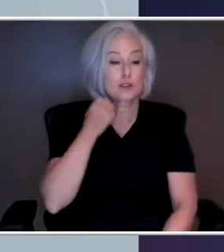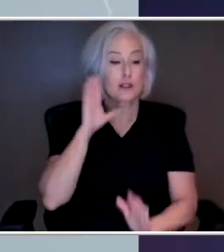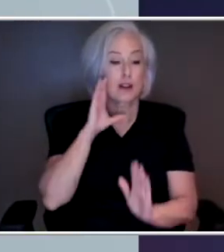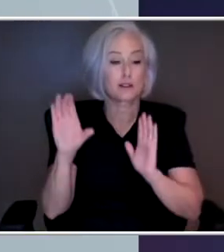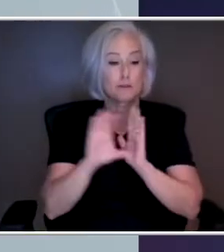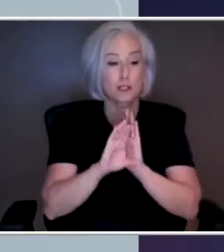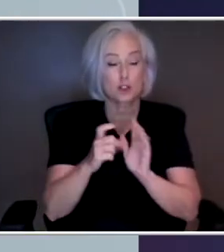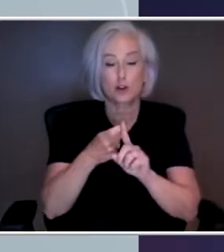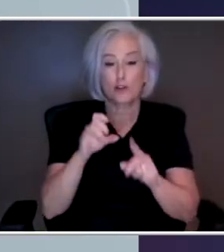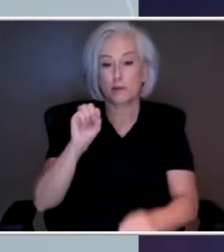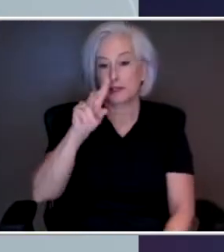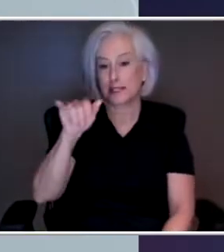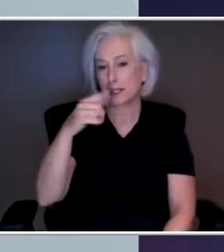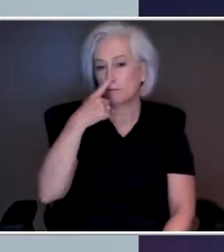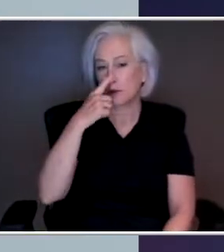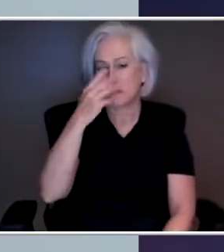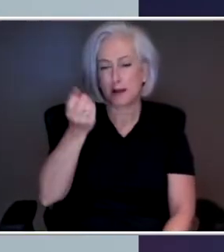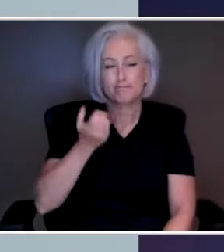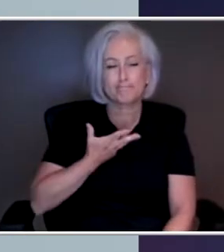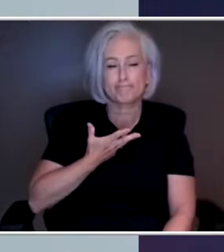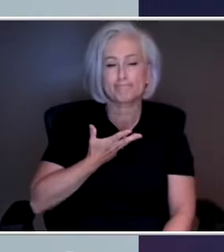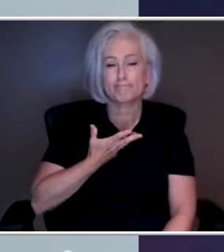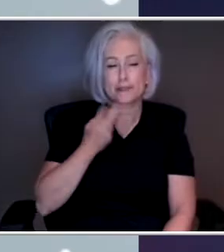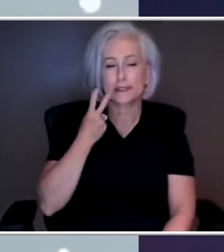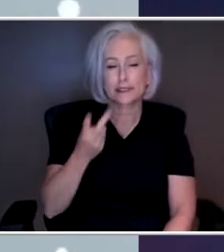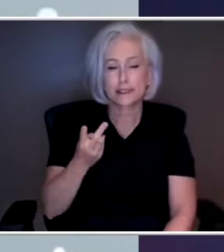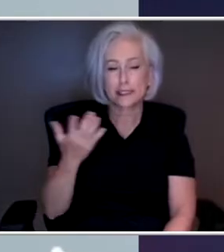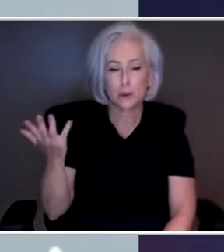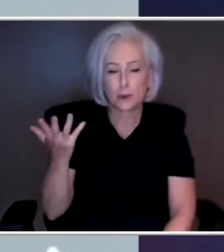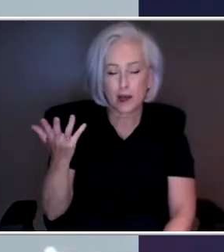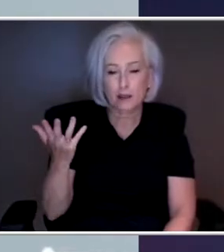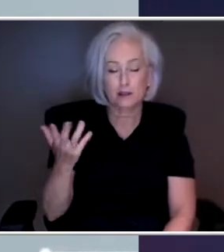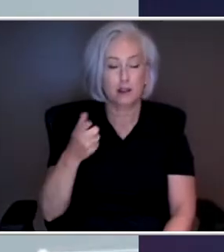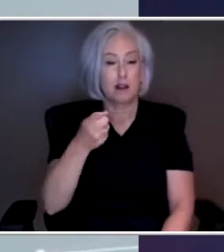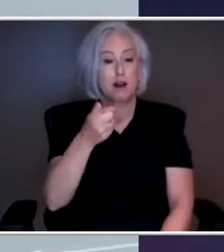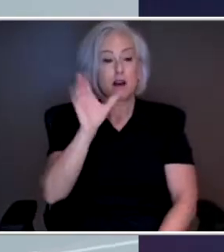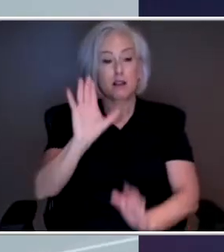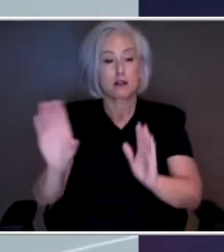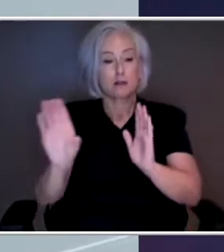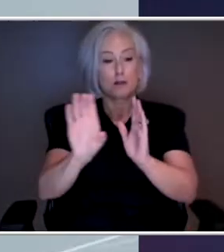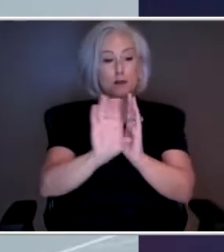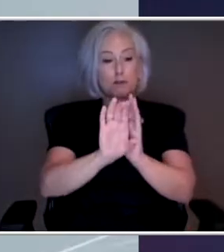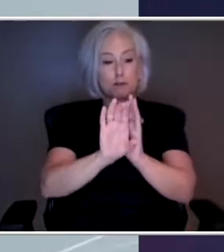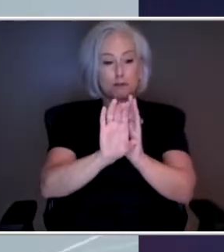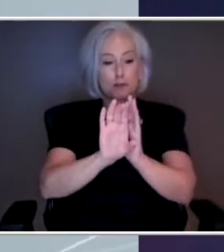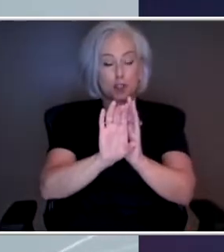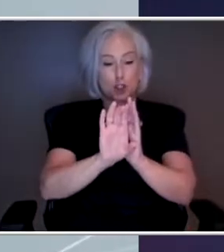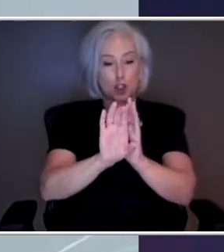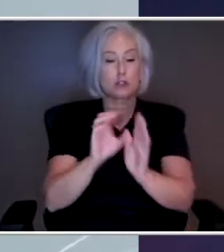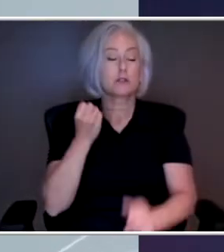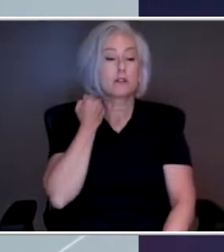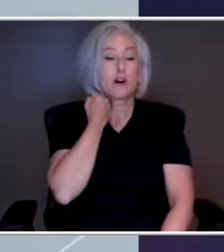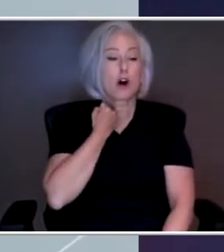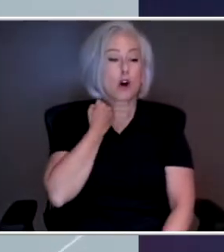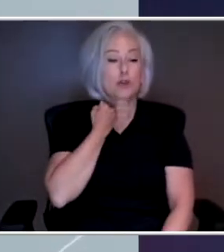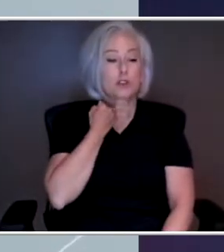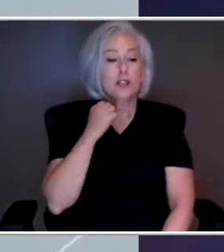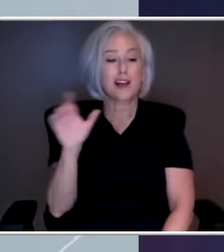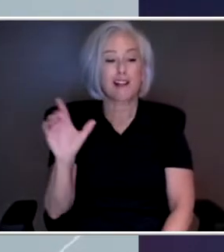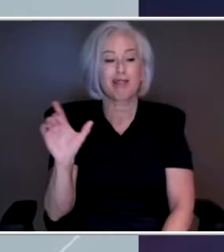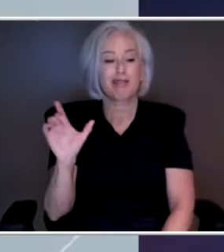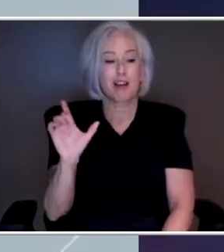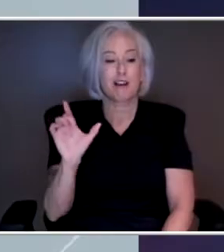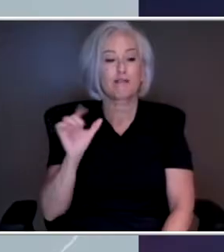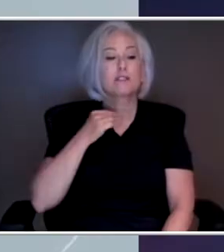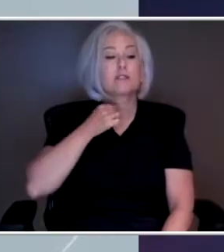we're looking at here. Okay, well, this is a ultrasound, just as focused ultrasound of Sandy's left thyroid lobe. So there's